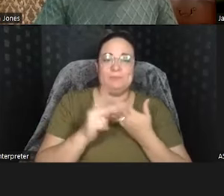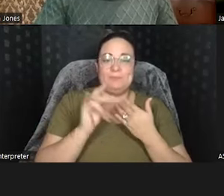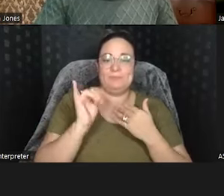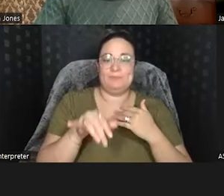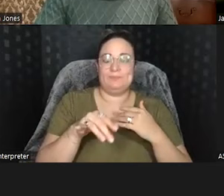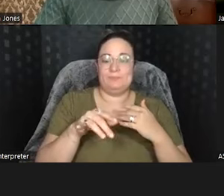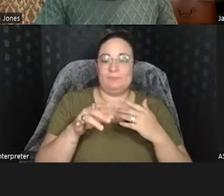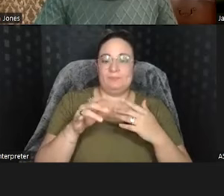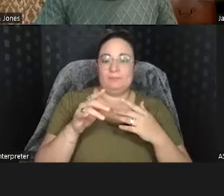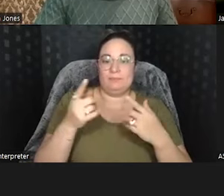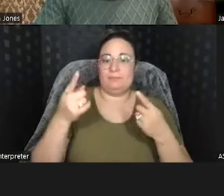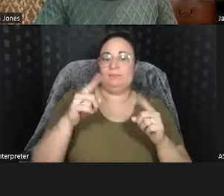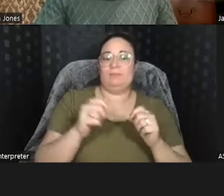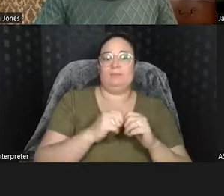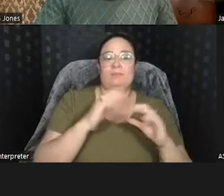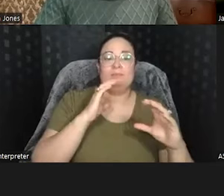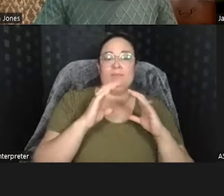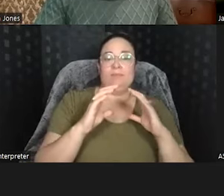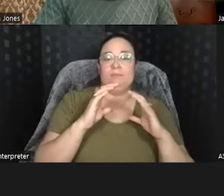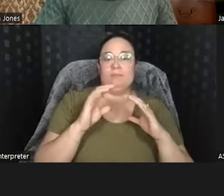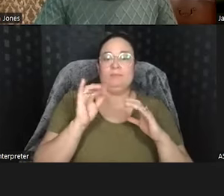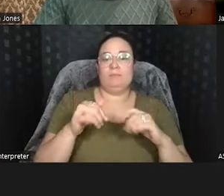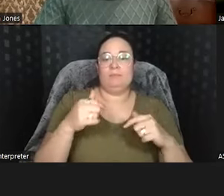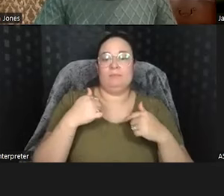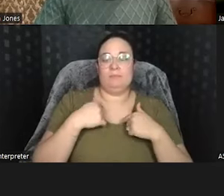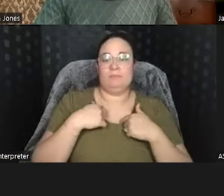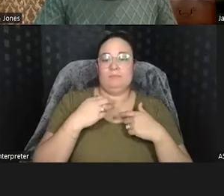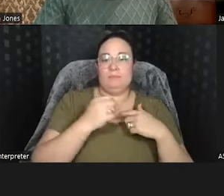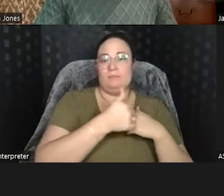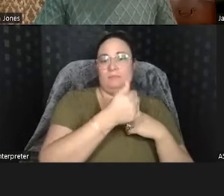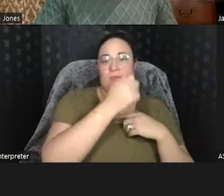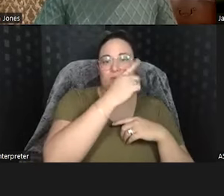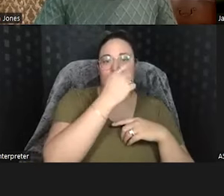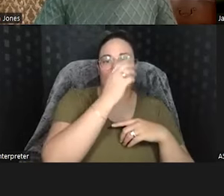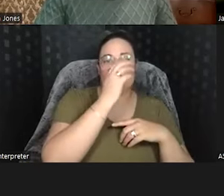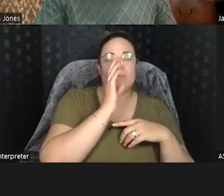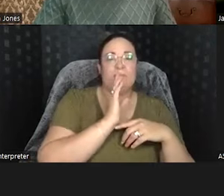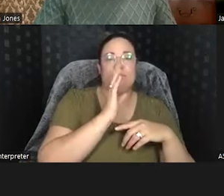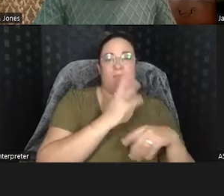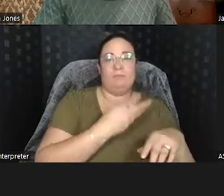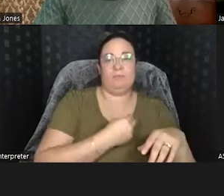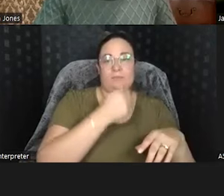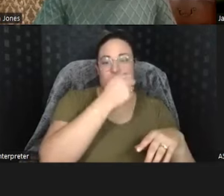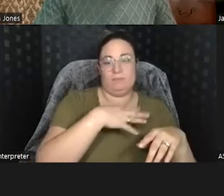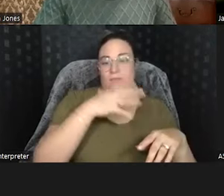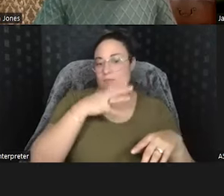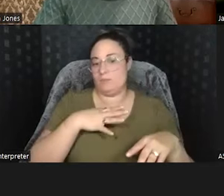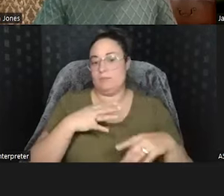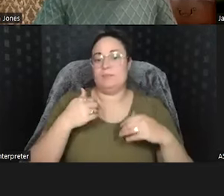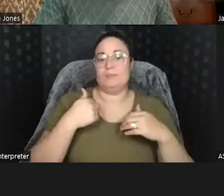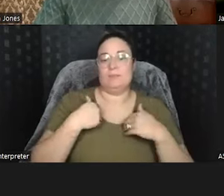of a conversation that I and several other Black and Brown trans women and men had with